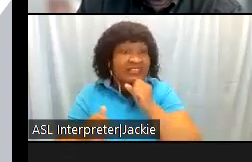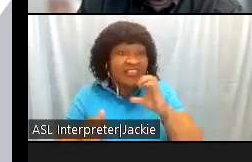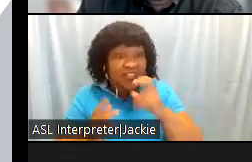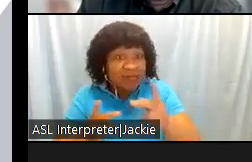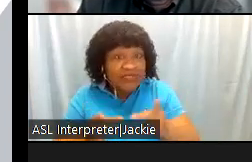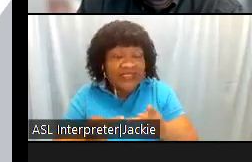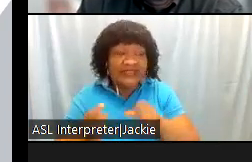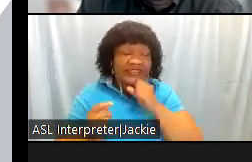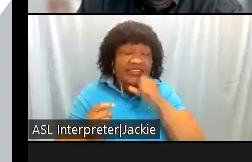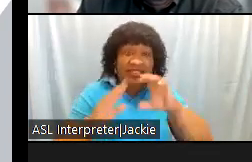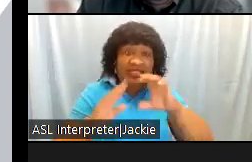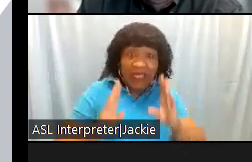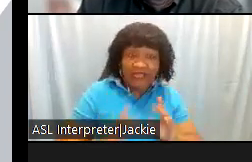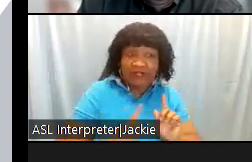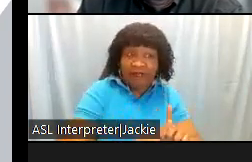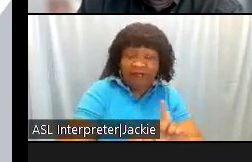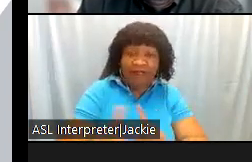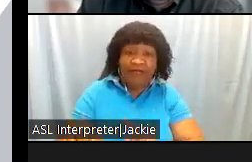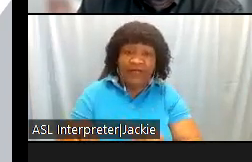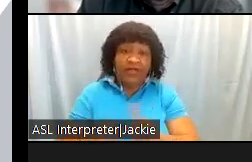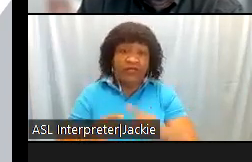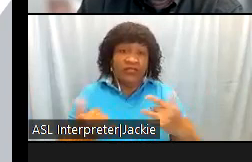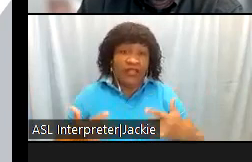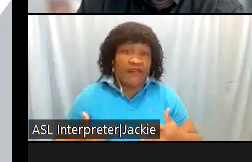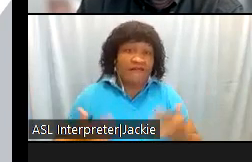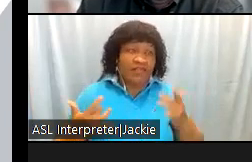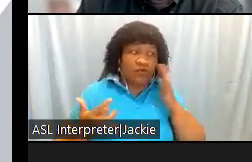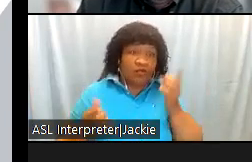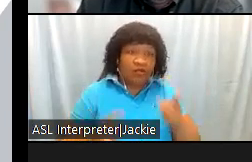senior housing. We're also doing events